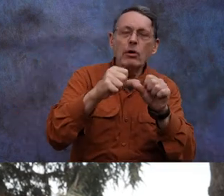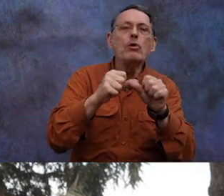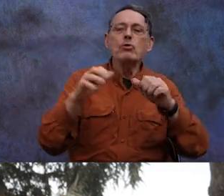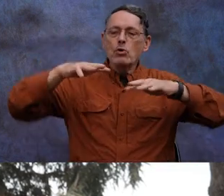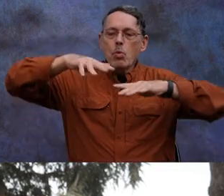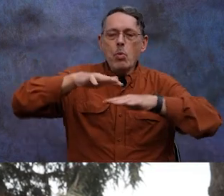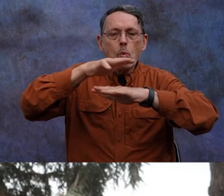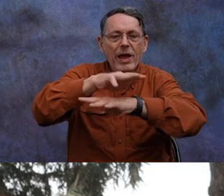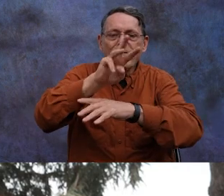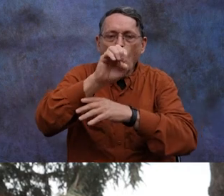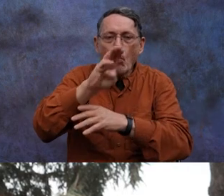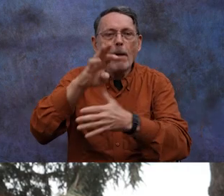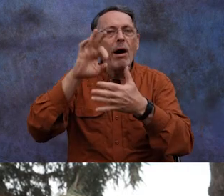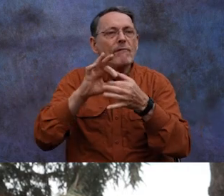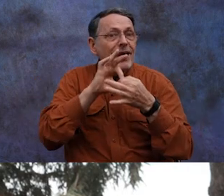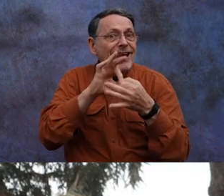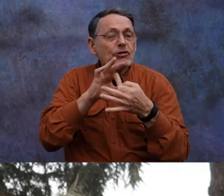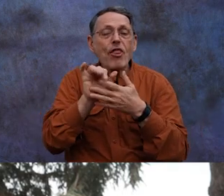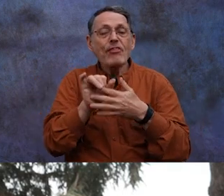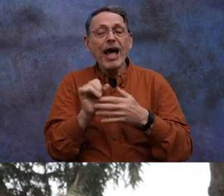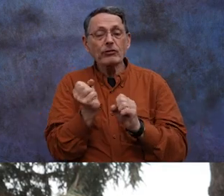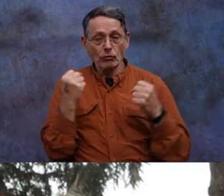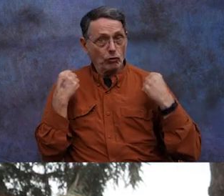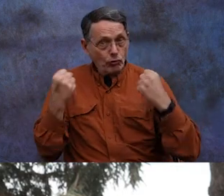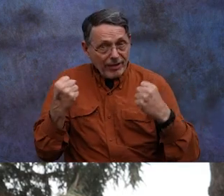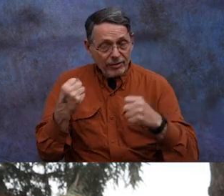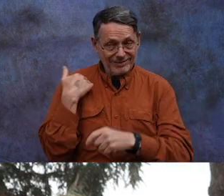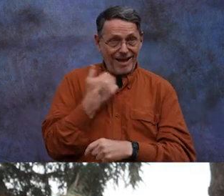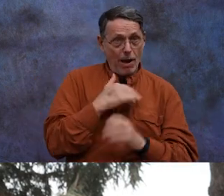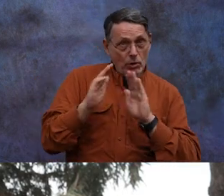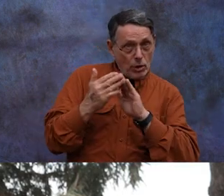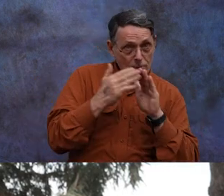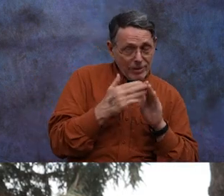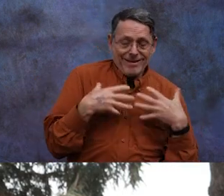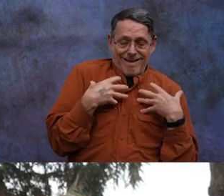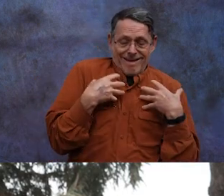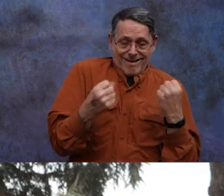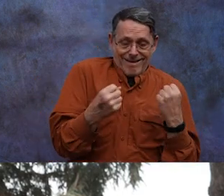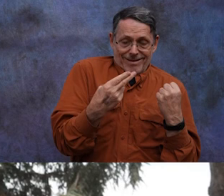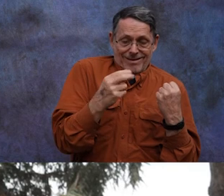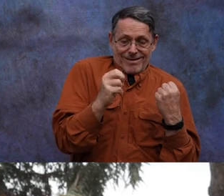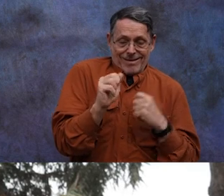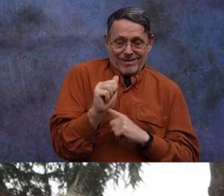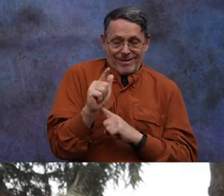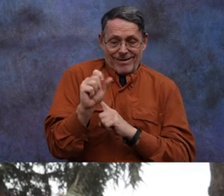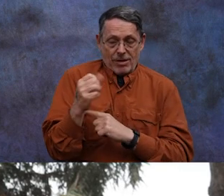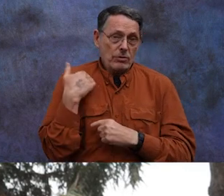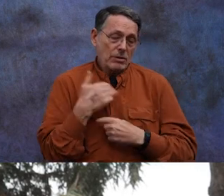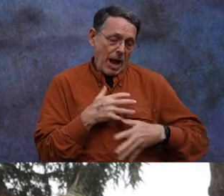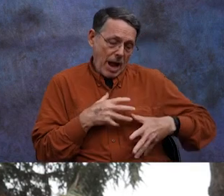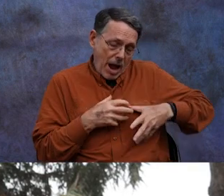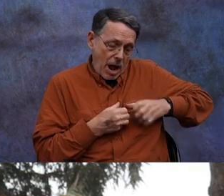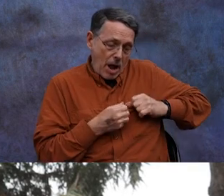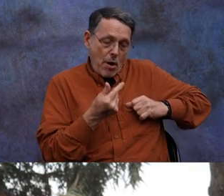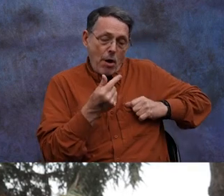that strengthens our communities, heals our griefs,